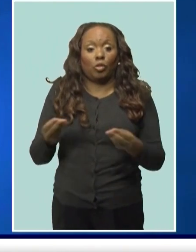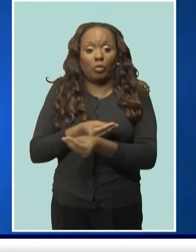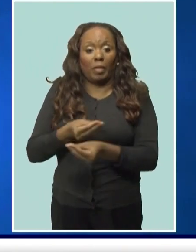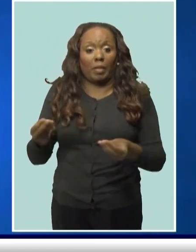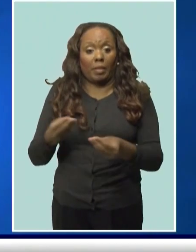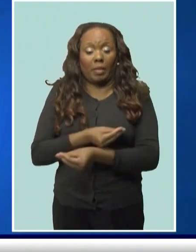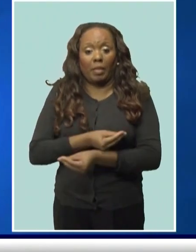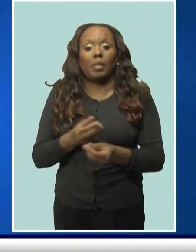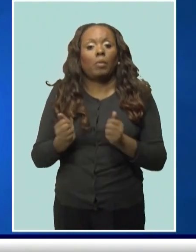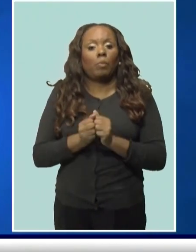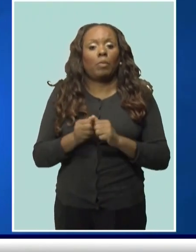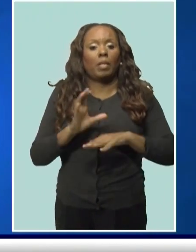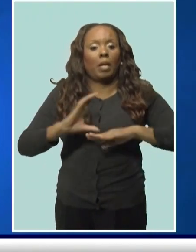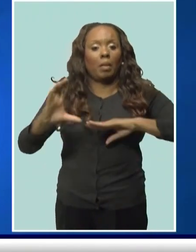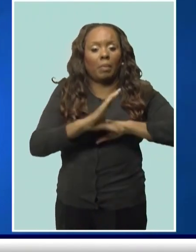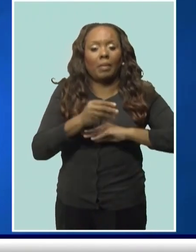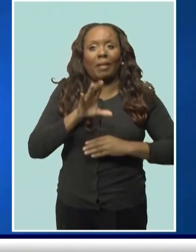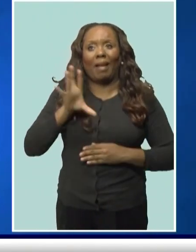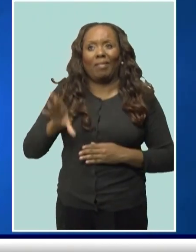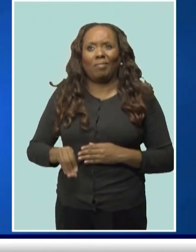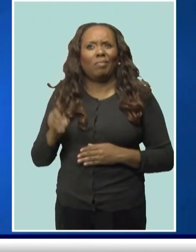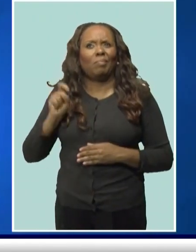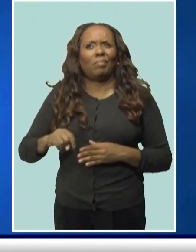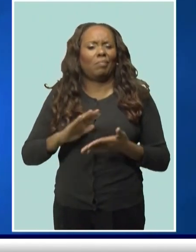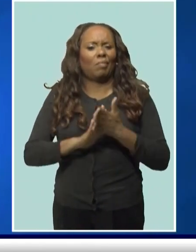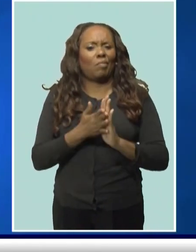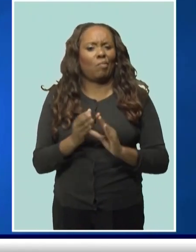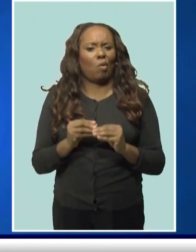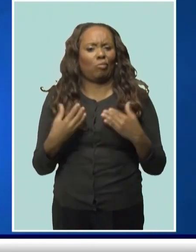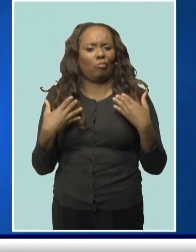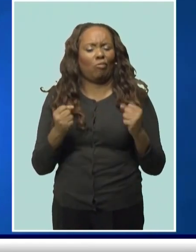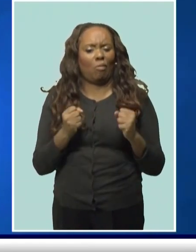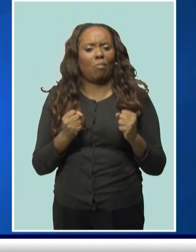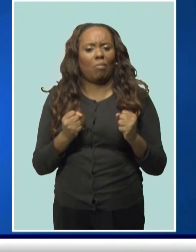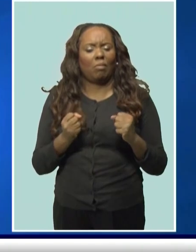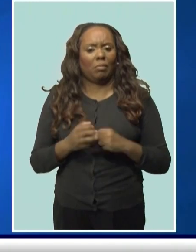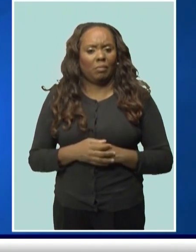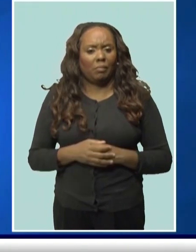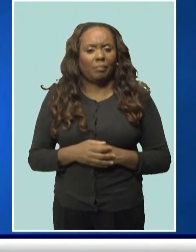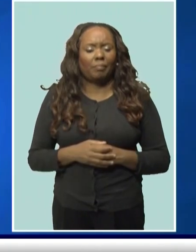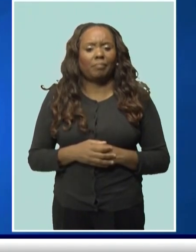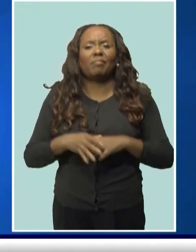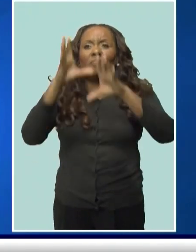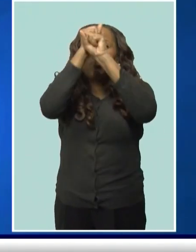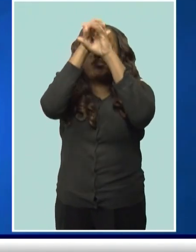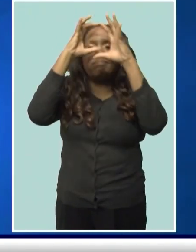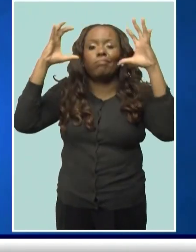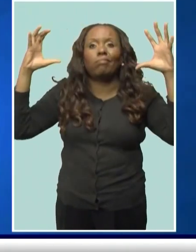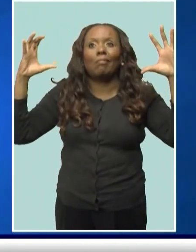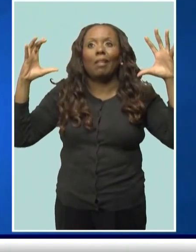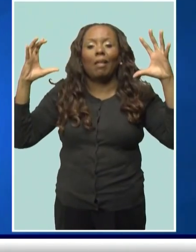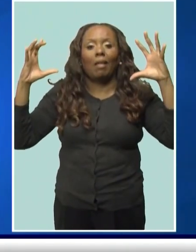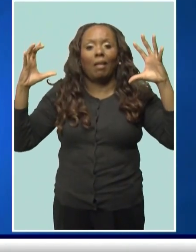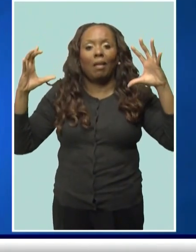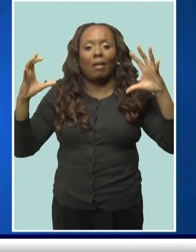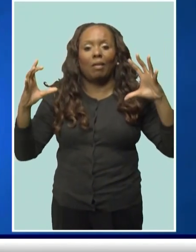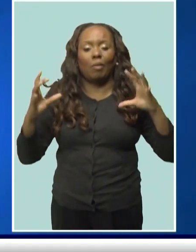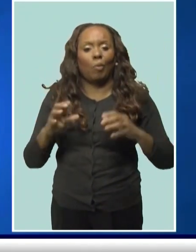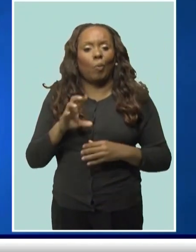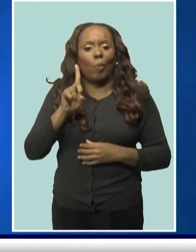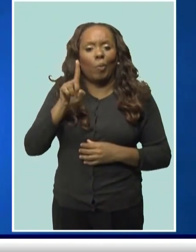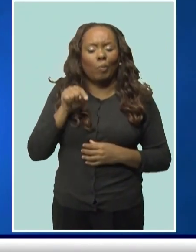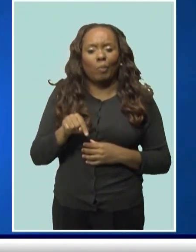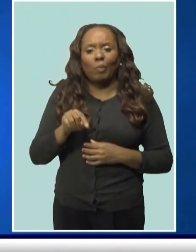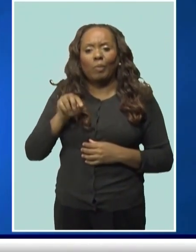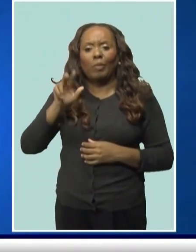region must be stronger interwoven. Just imagine having access to a market of 1.3